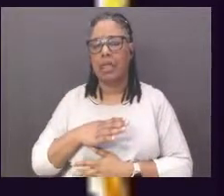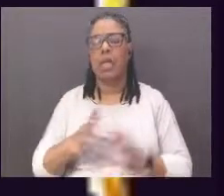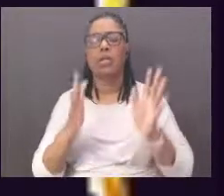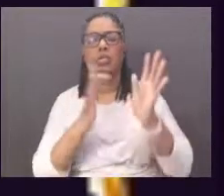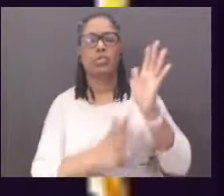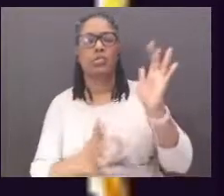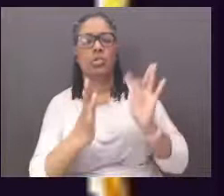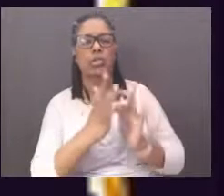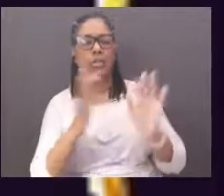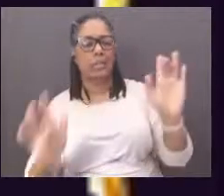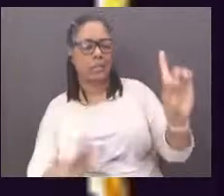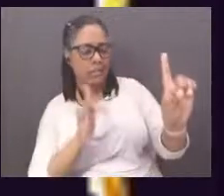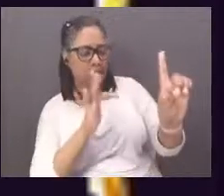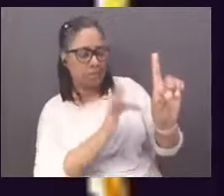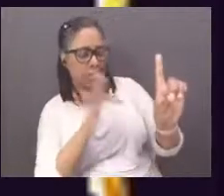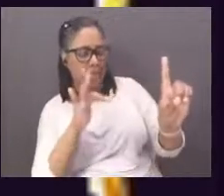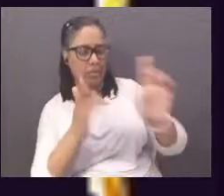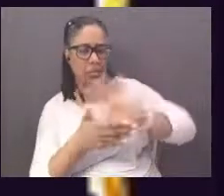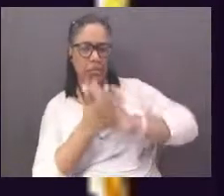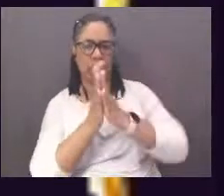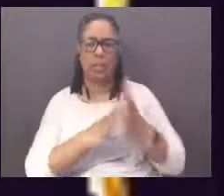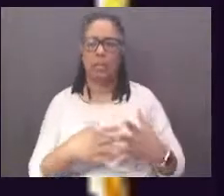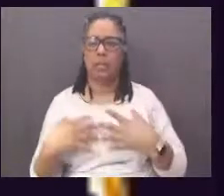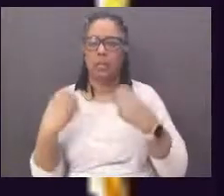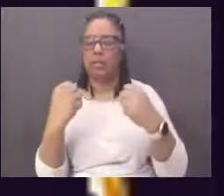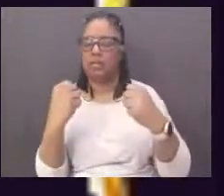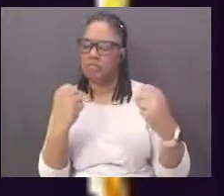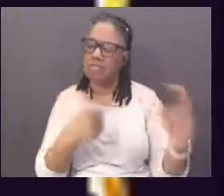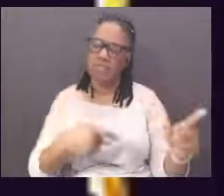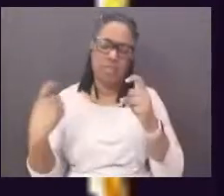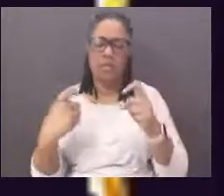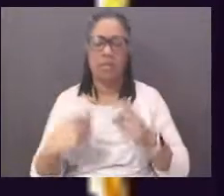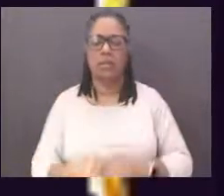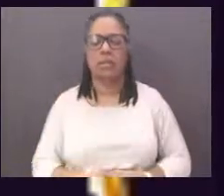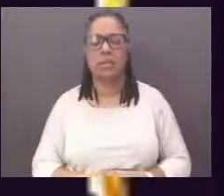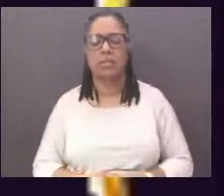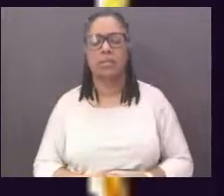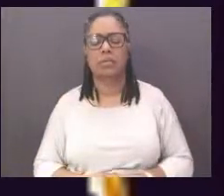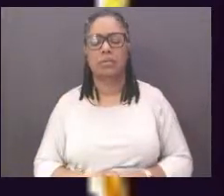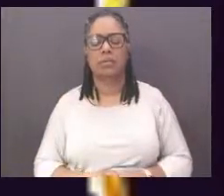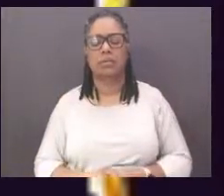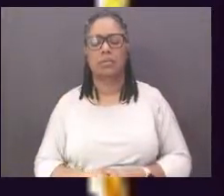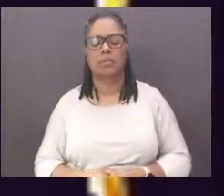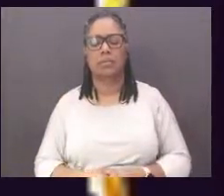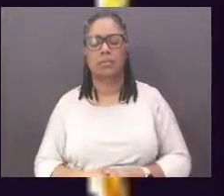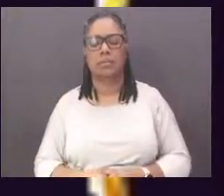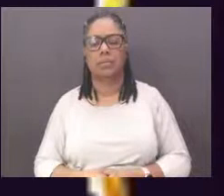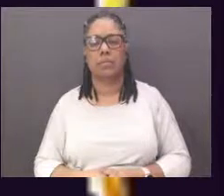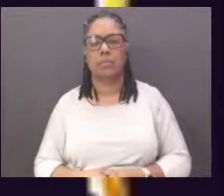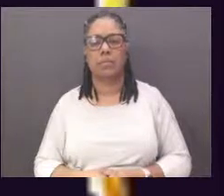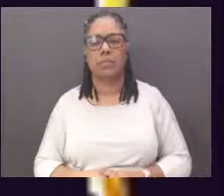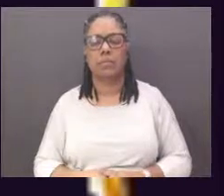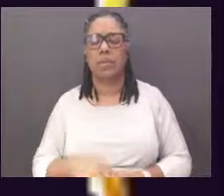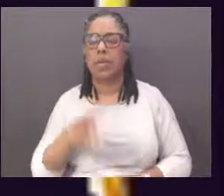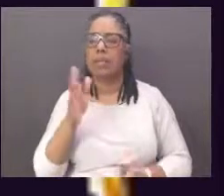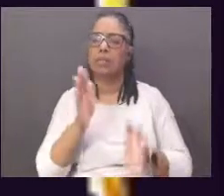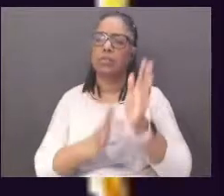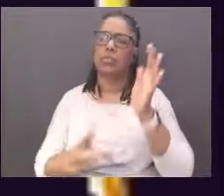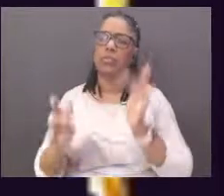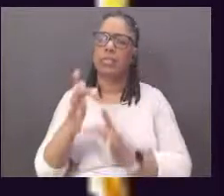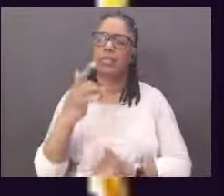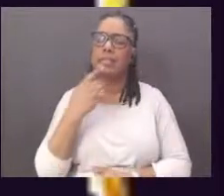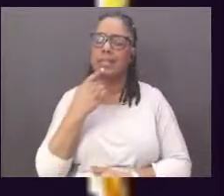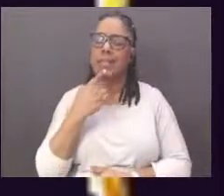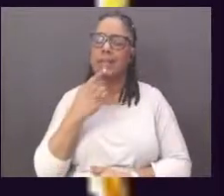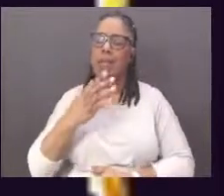she was immediately healed. And the woman that came to you and said, my daughter needs